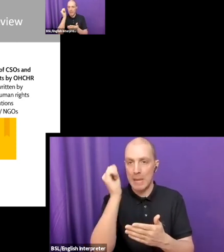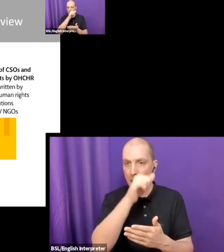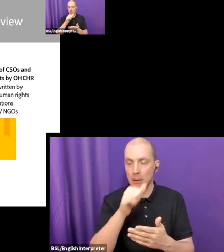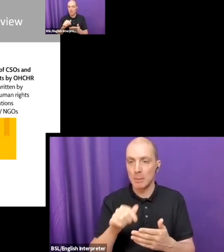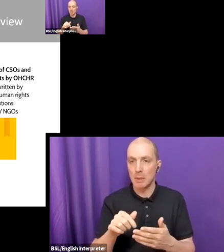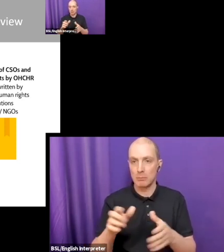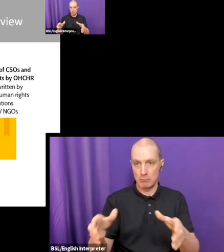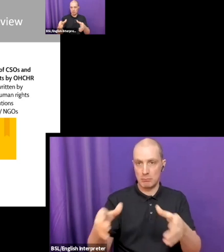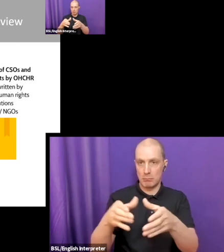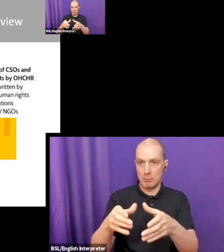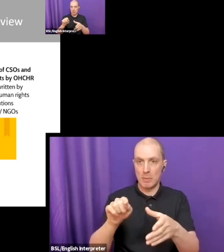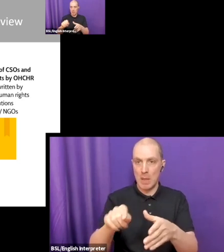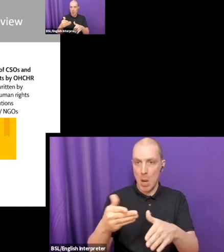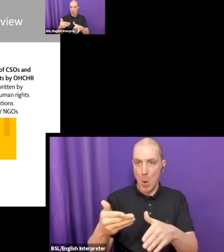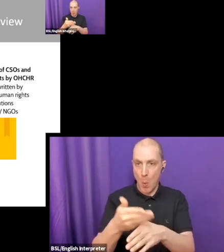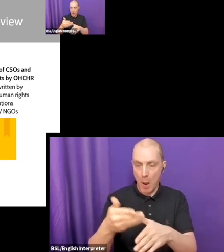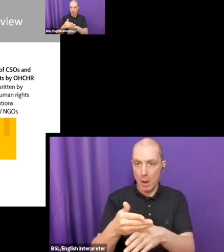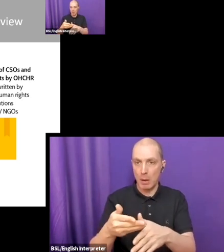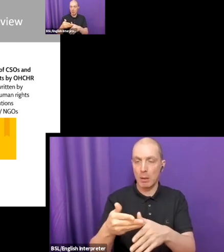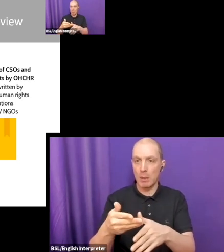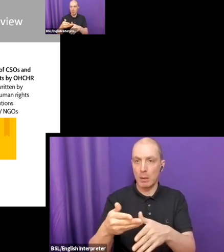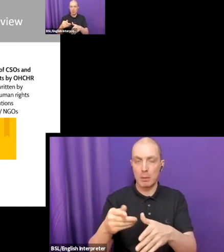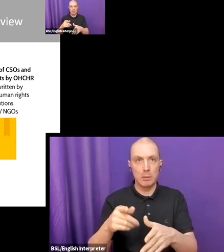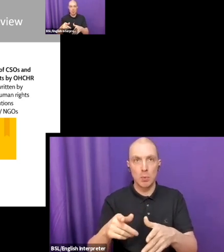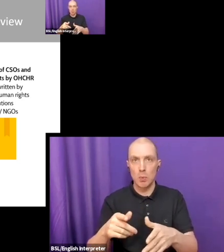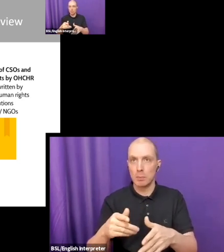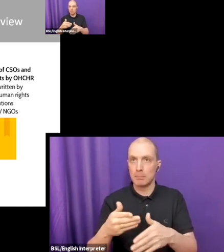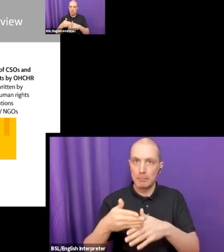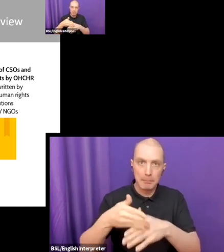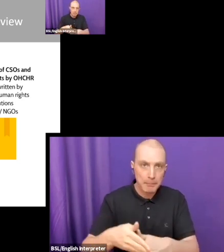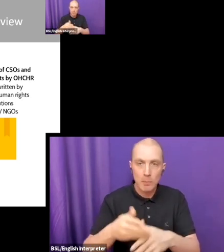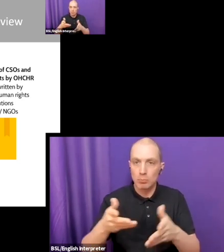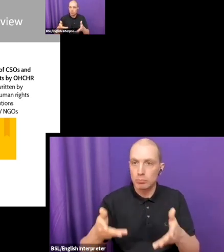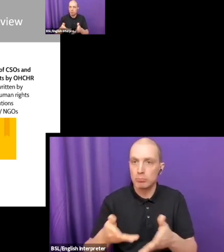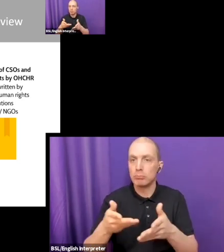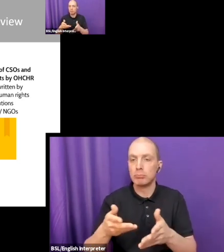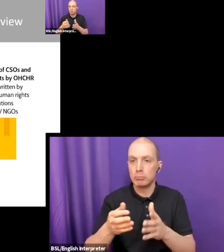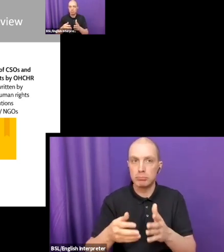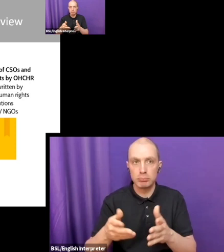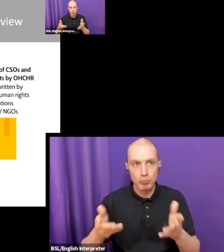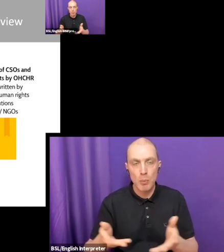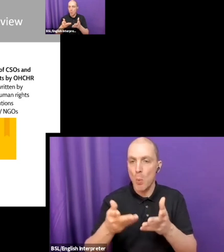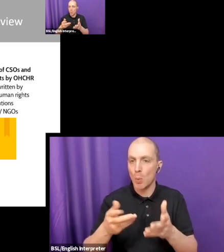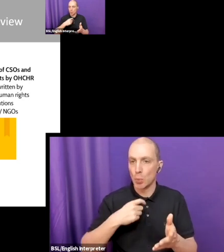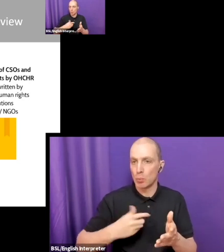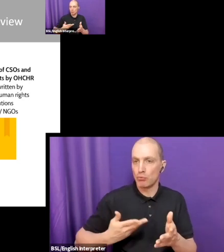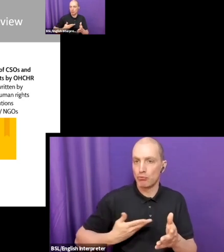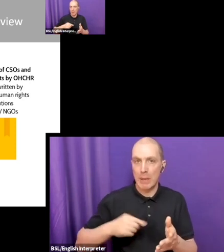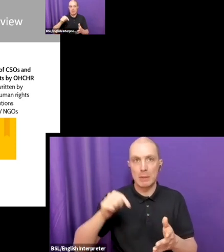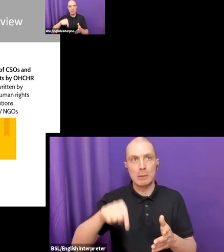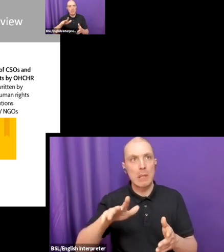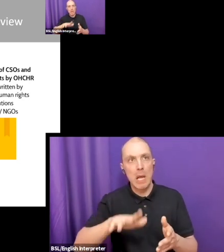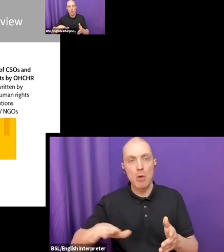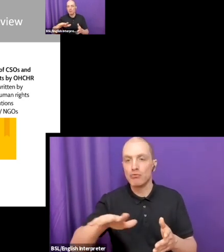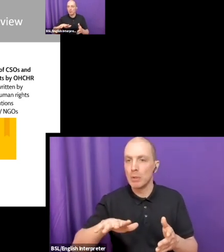working or contributing to protect or promote human rights in one country. So on the basis of